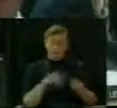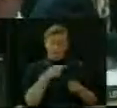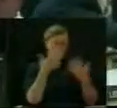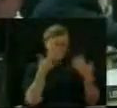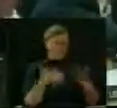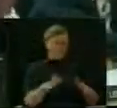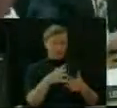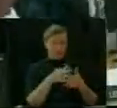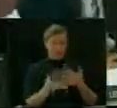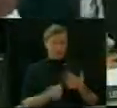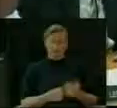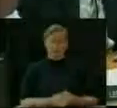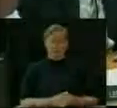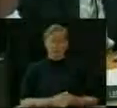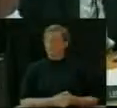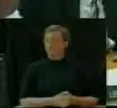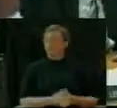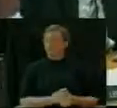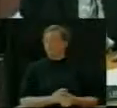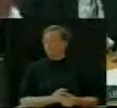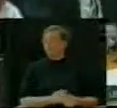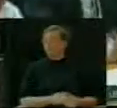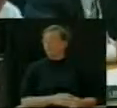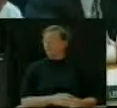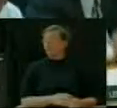do that. These are people that you've already selected.